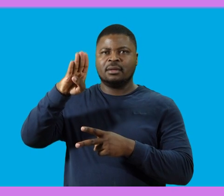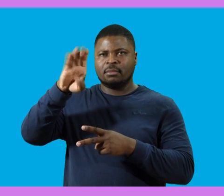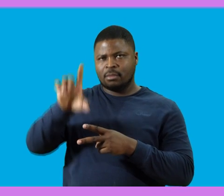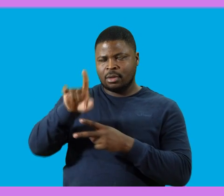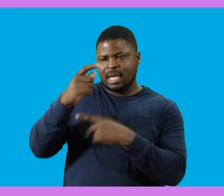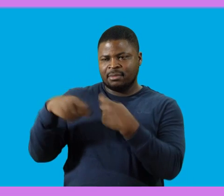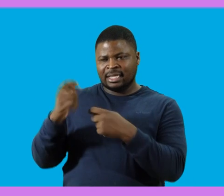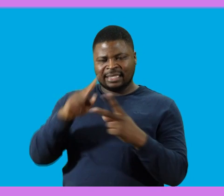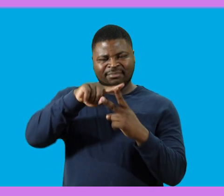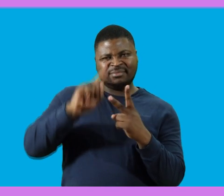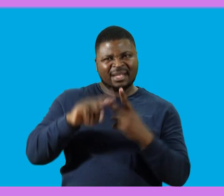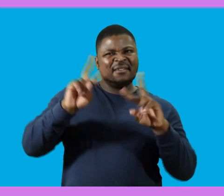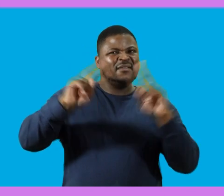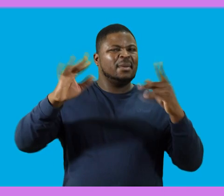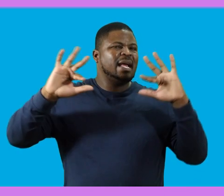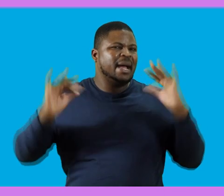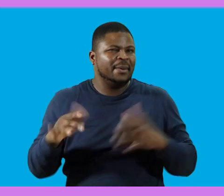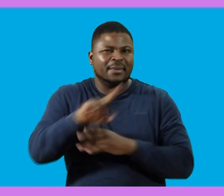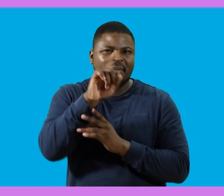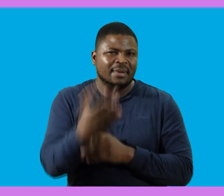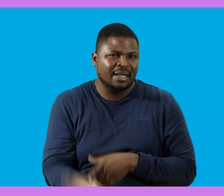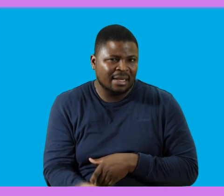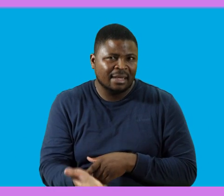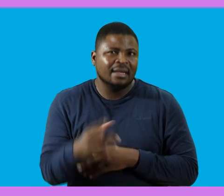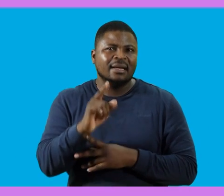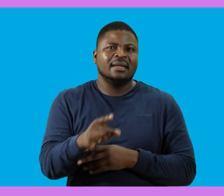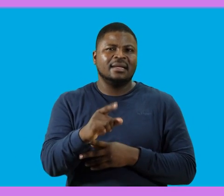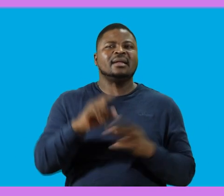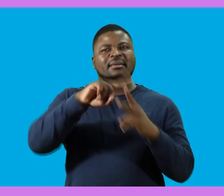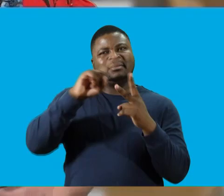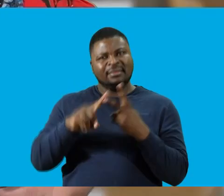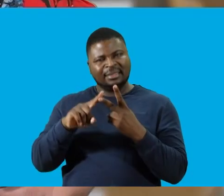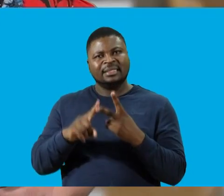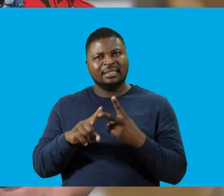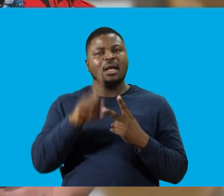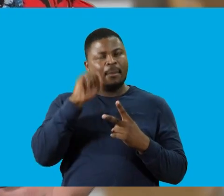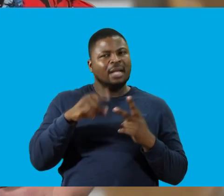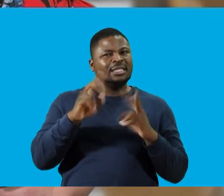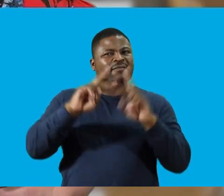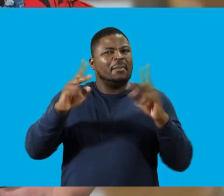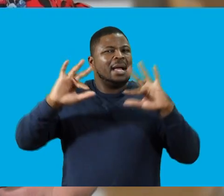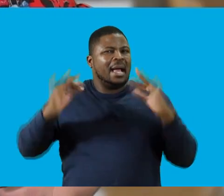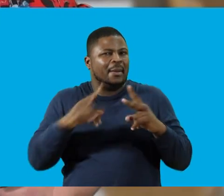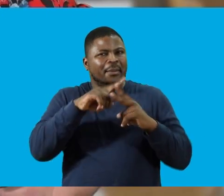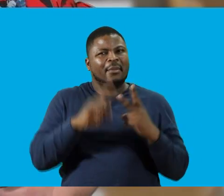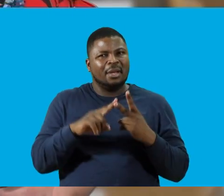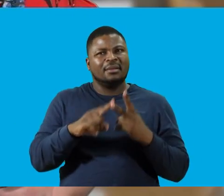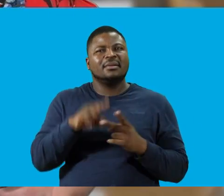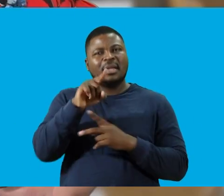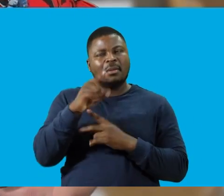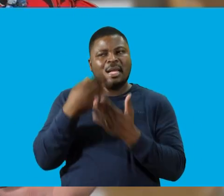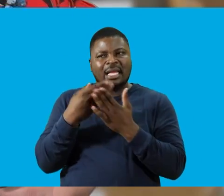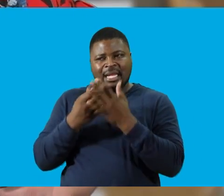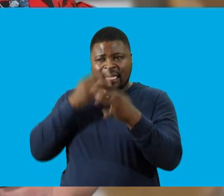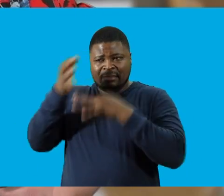difference between fixed expenses and variable expenses? So they just want us to say fixed expenses,